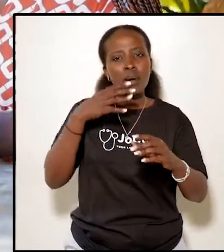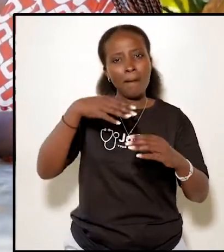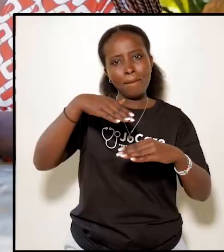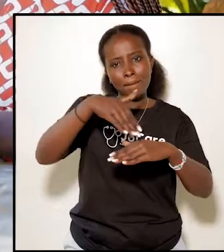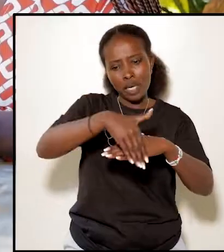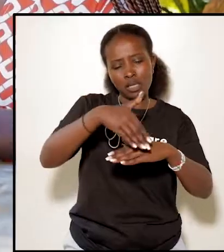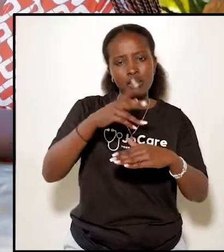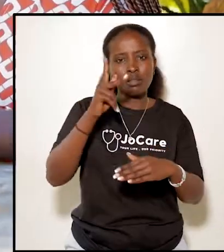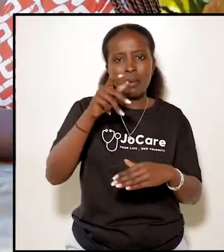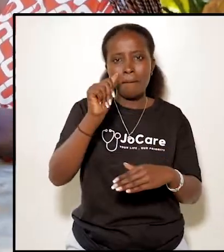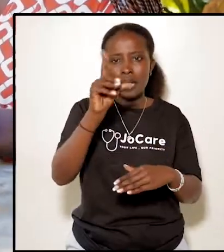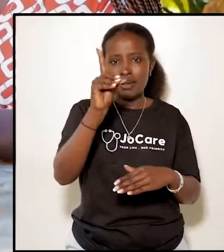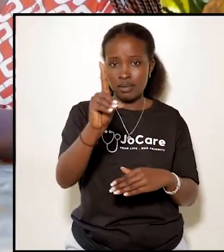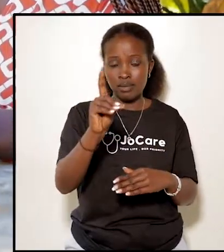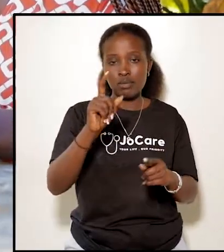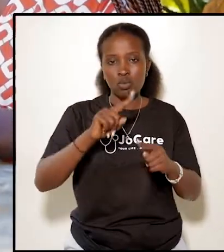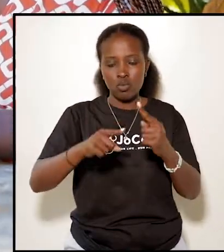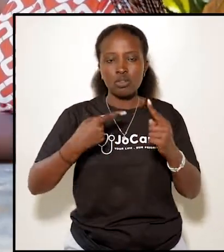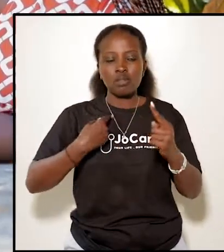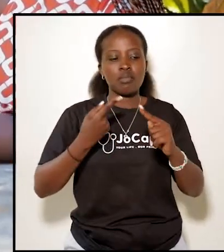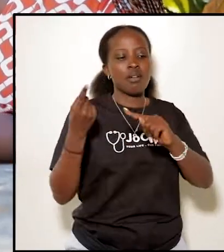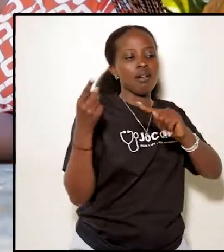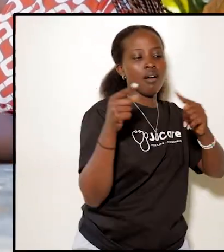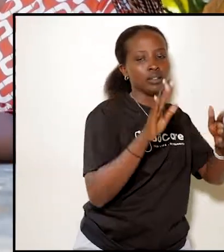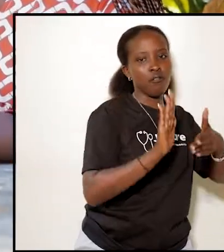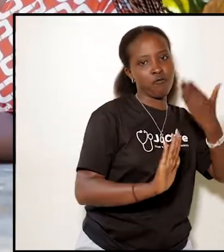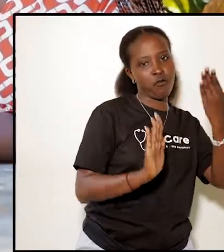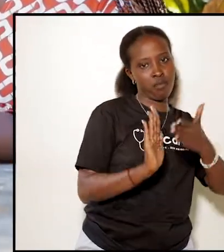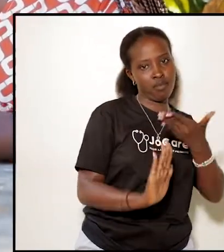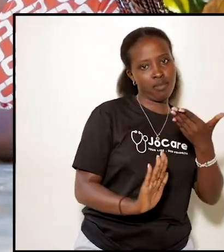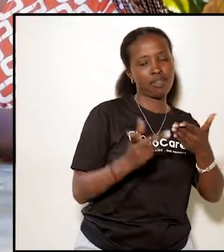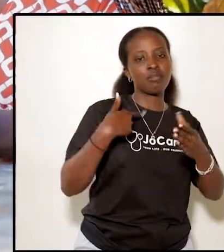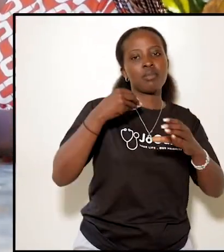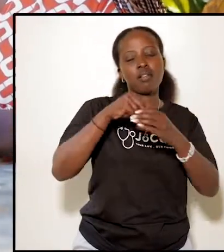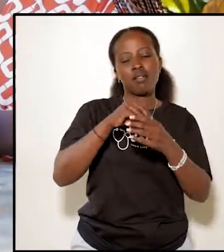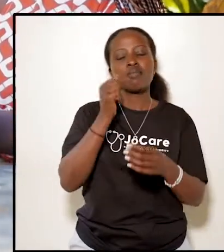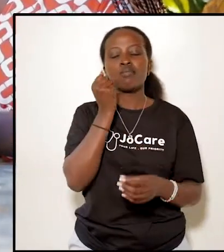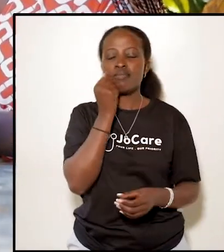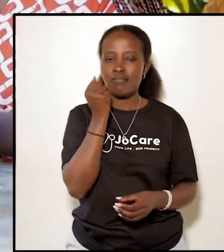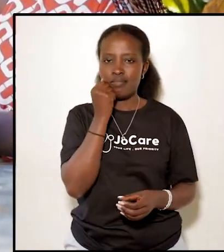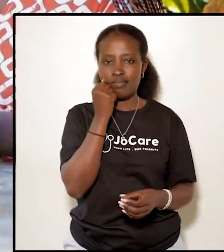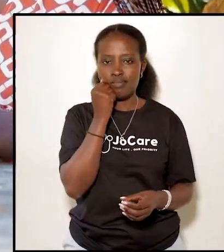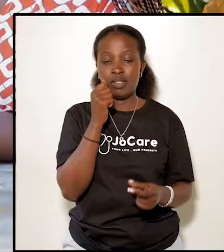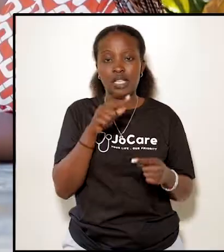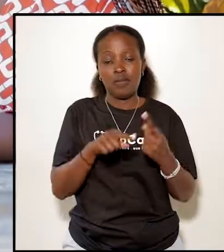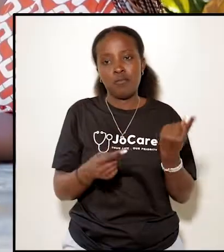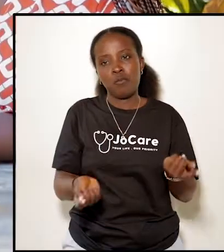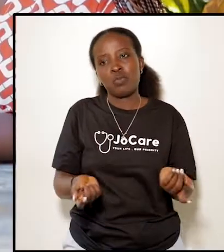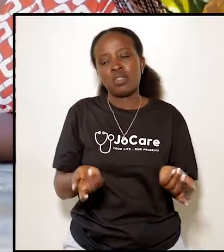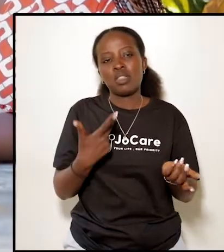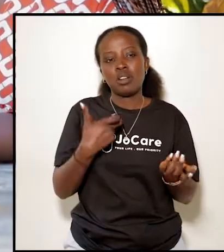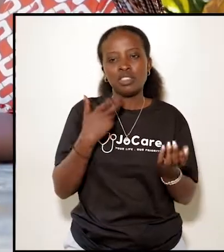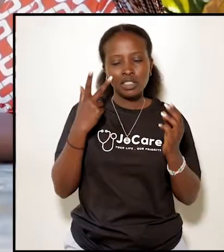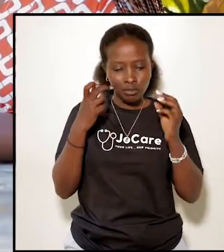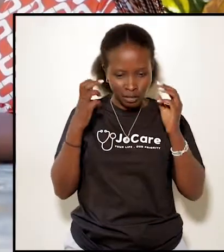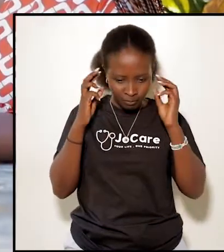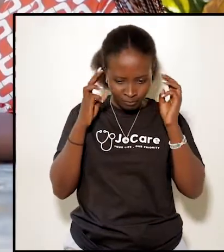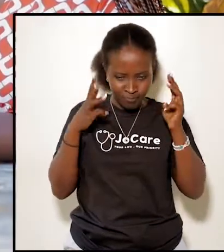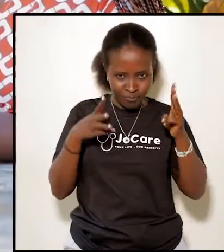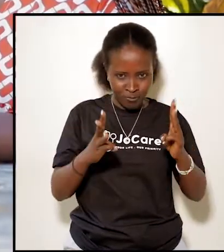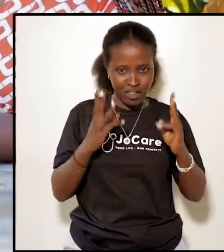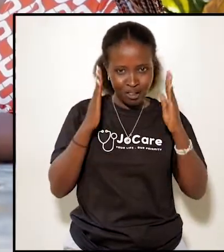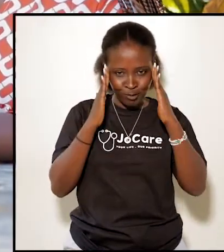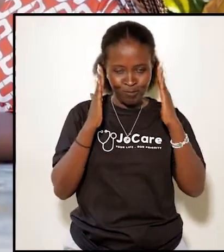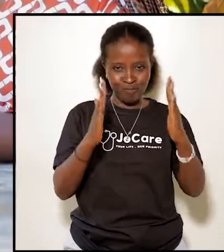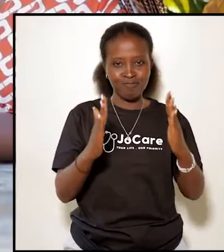pad faster than the periods. The quantity. Yeah, the quantity is a lot. It's just what we call menorrhagia